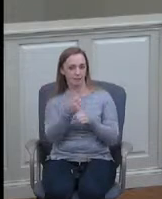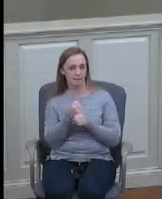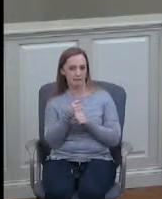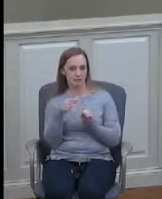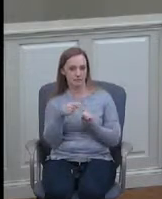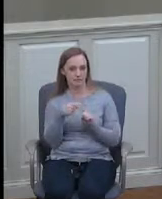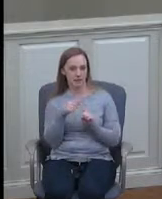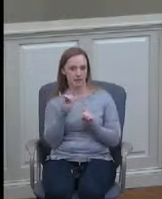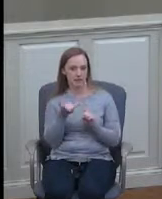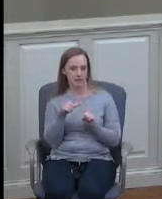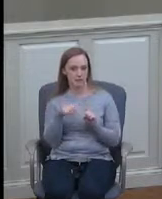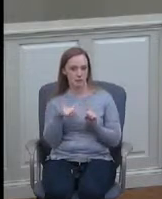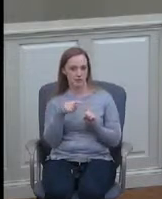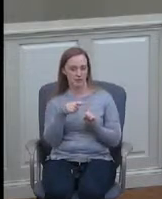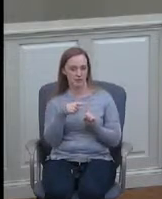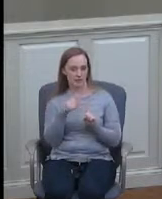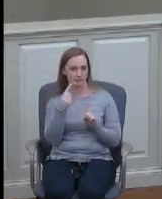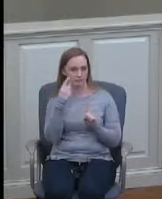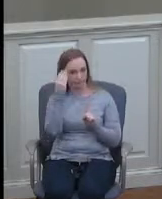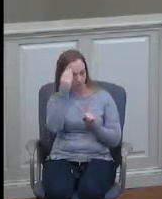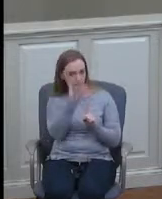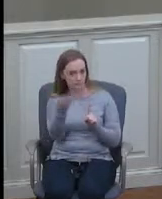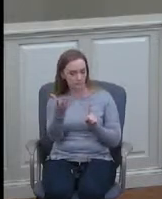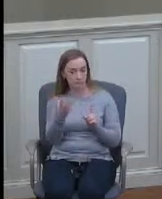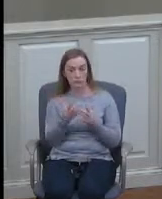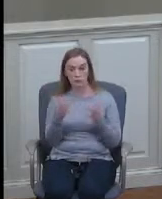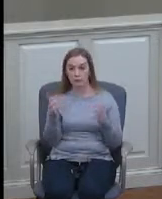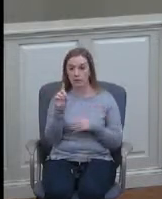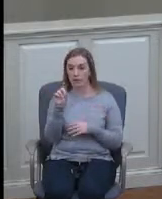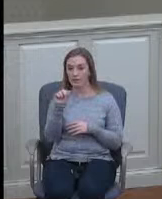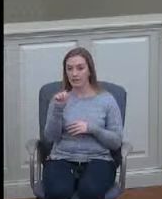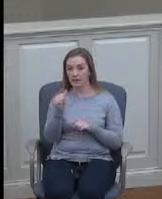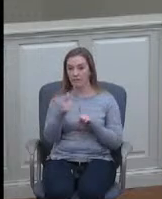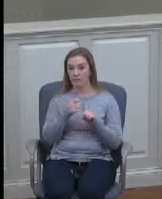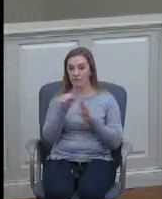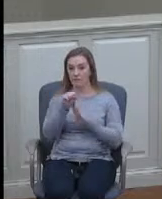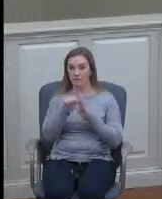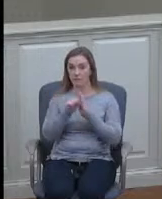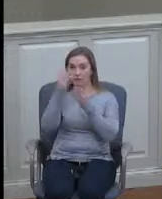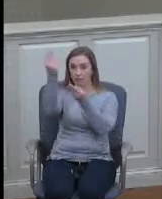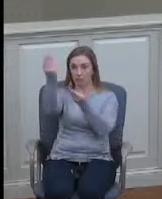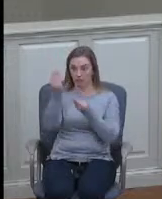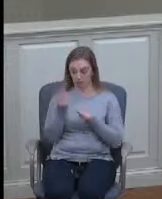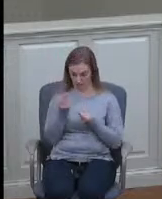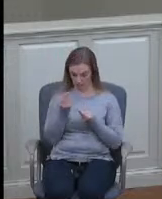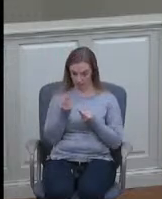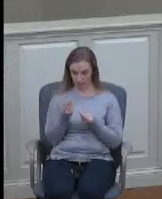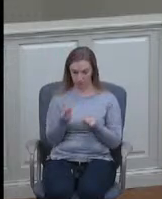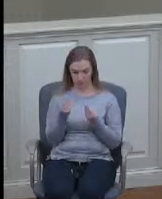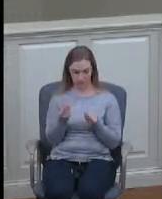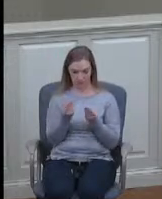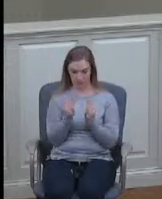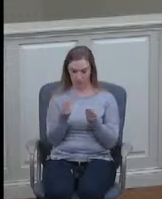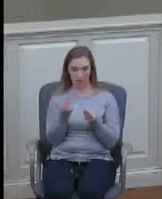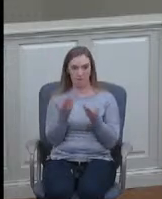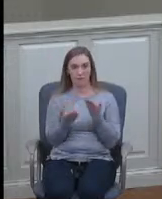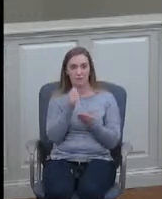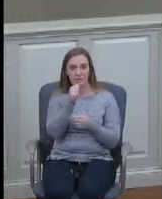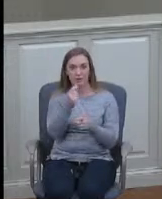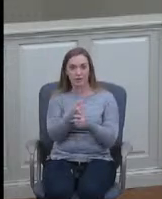and so much of the data out of the state is perhaps